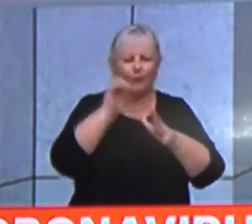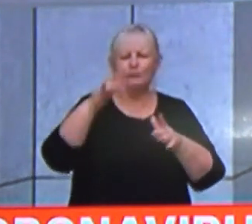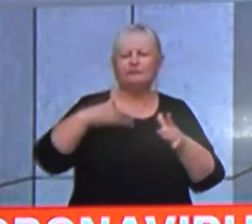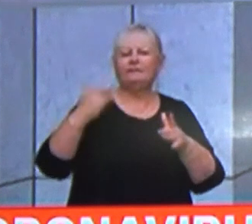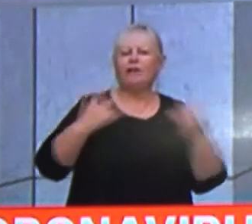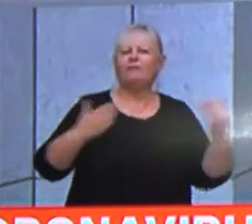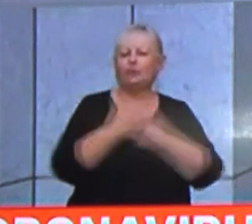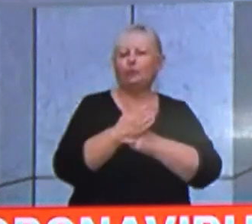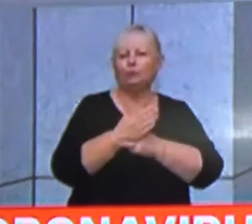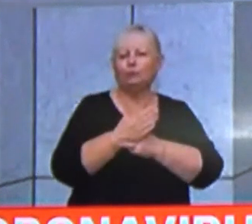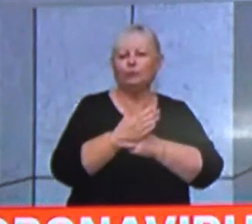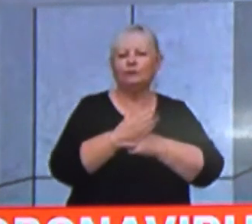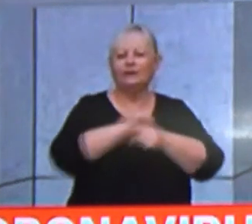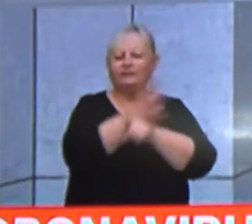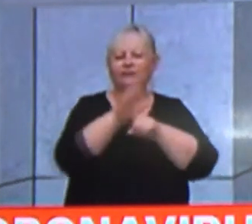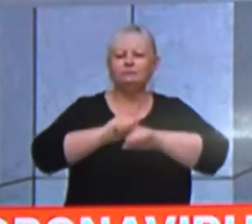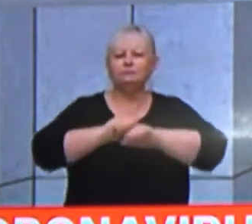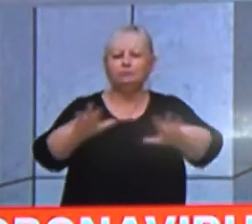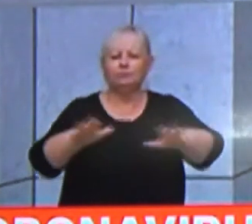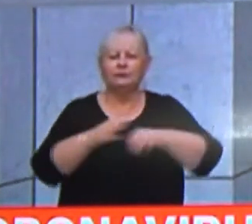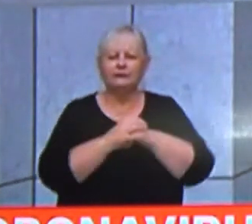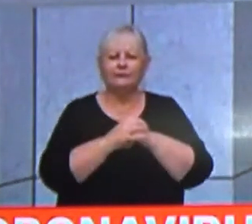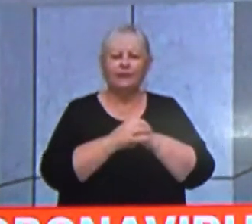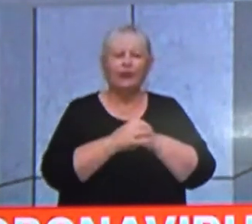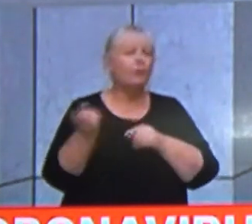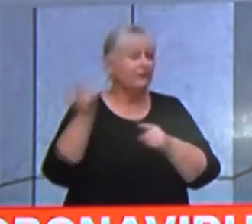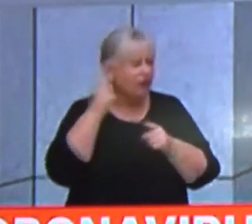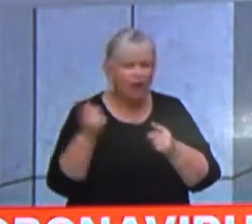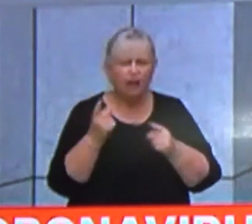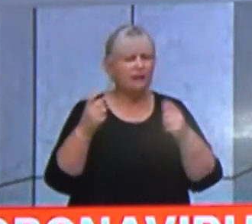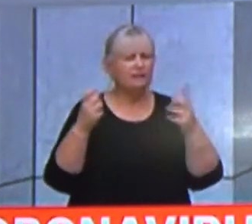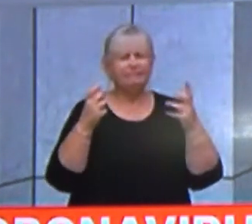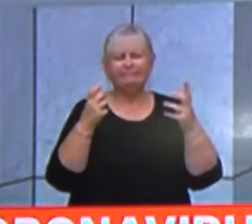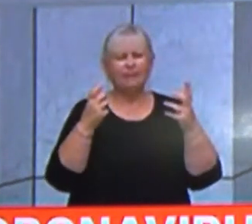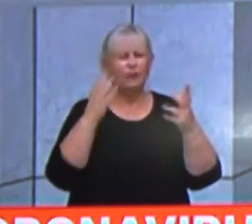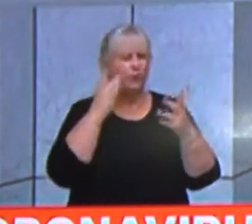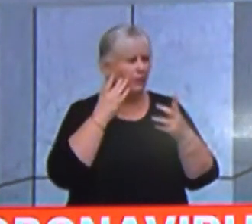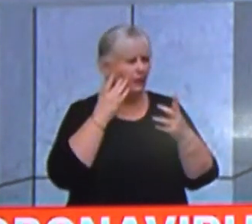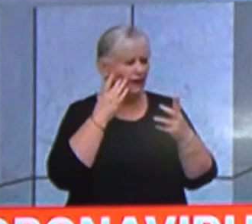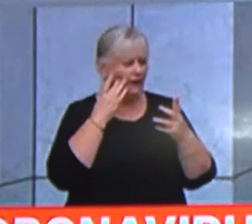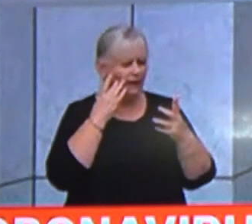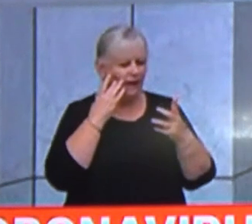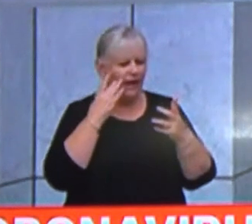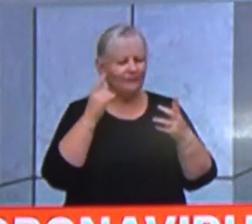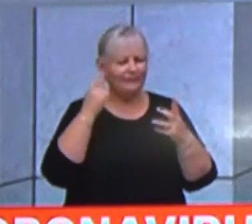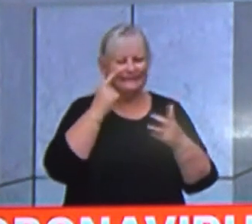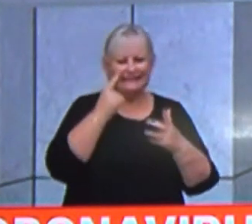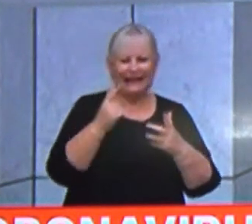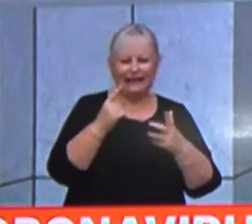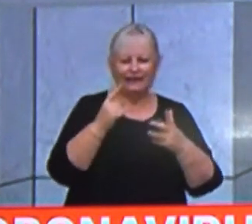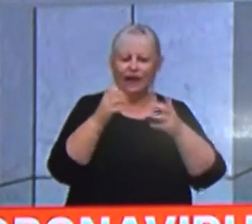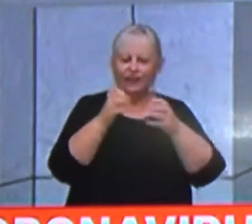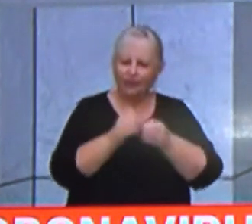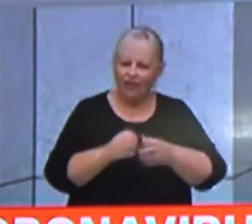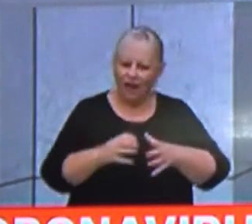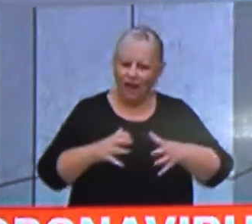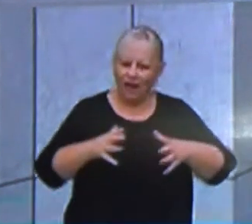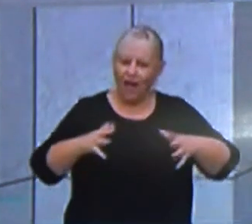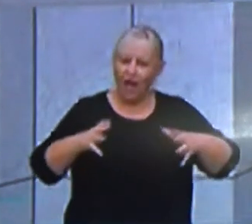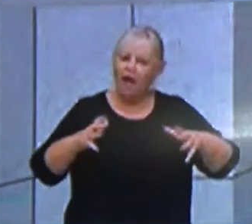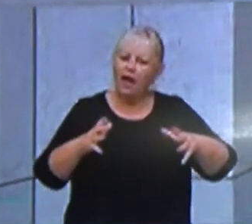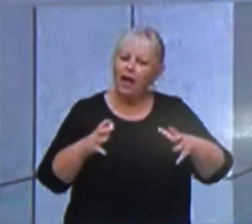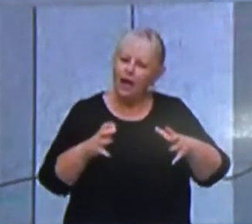is really embracing our concept of physical distancing but with social connection. As we have said so